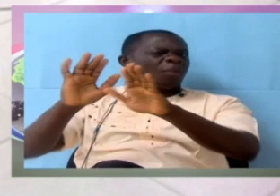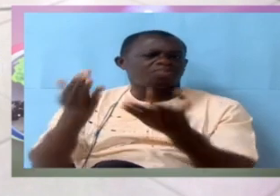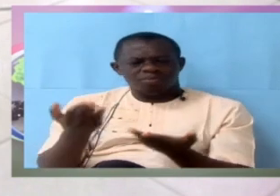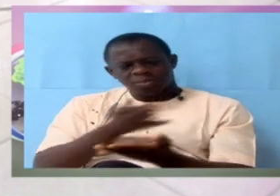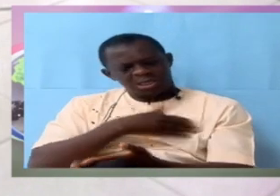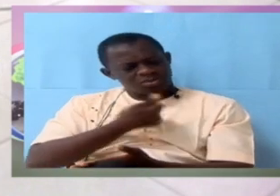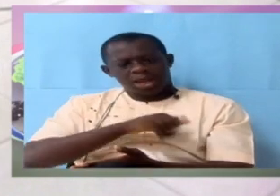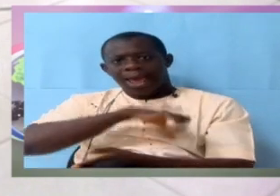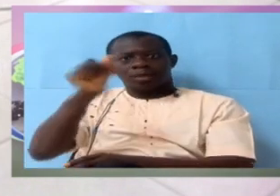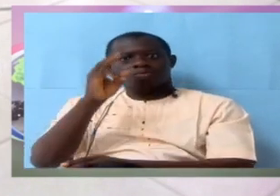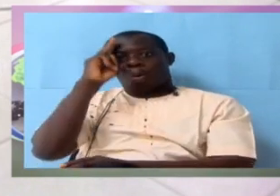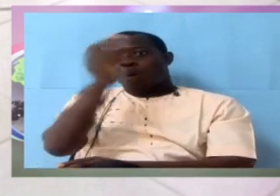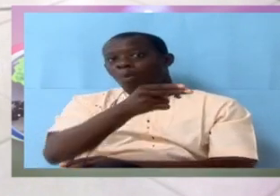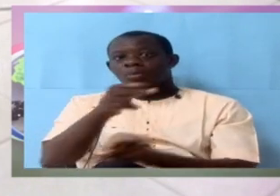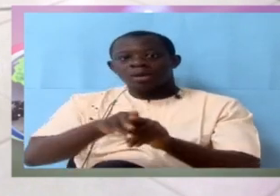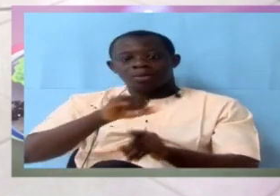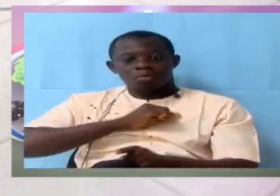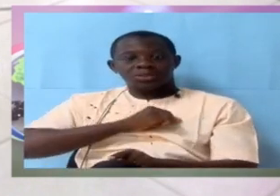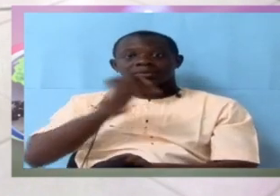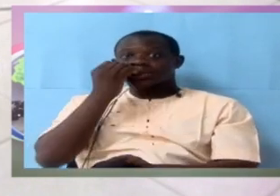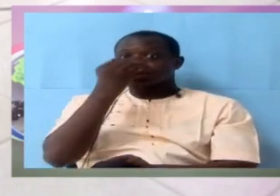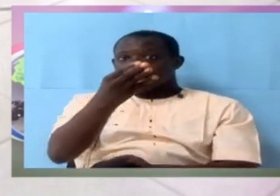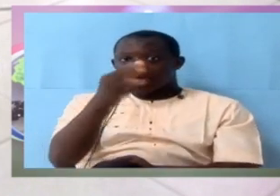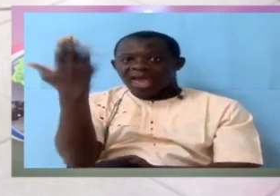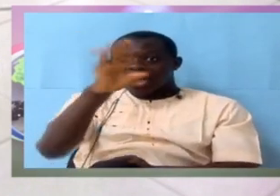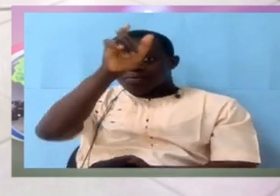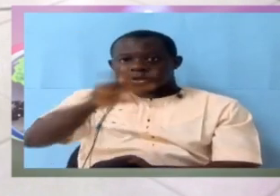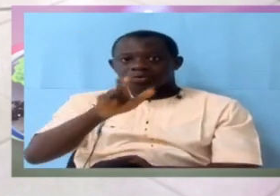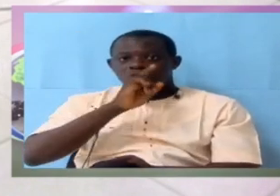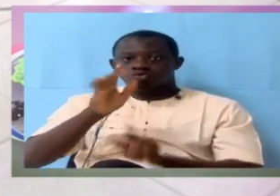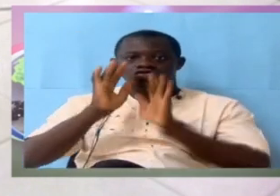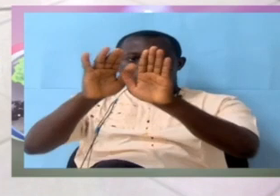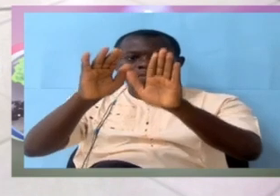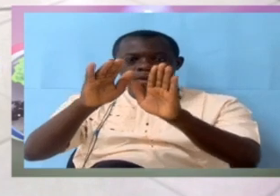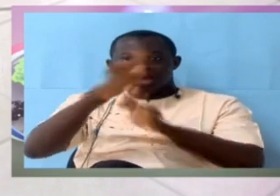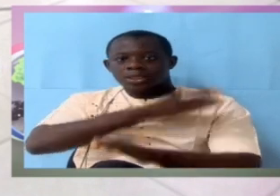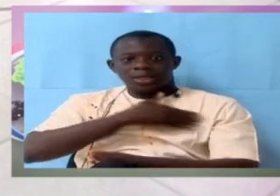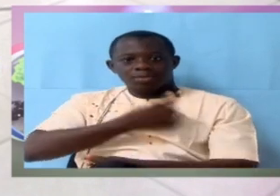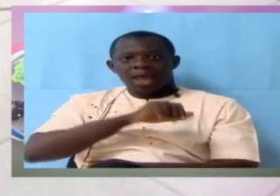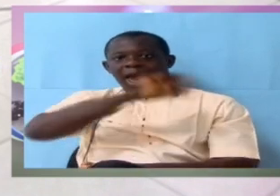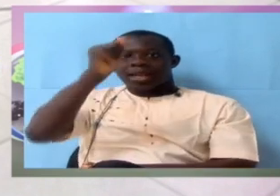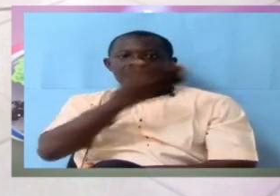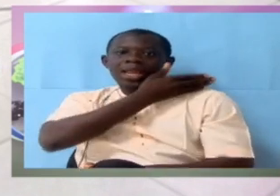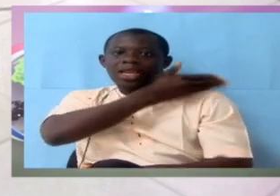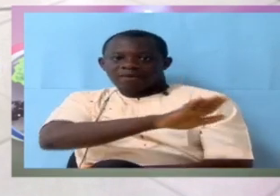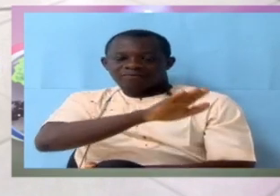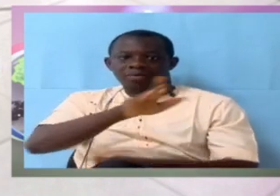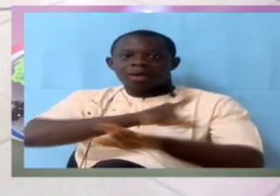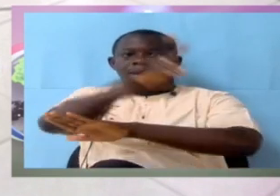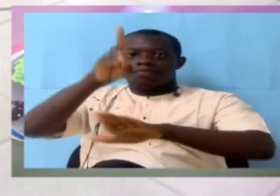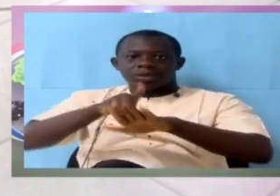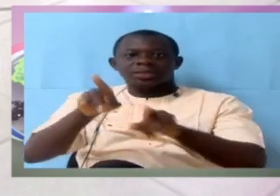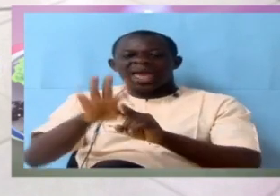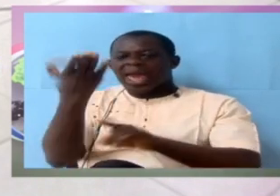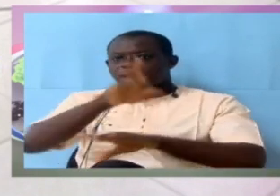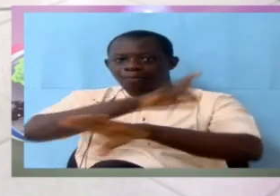But he said that anybody who stops the treatment and leave the place, wherever you go, he will send soldiers after you